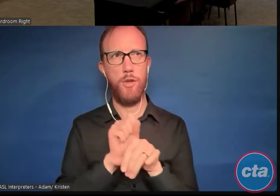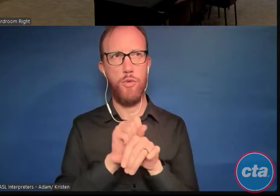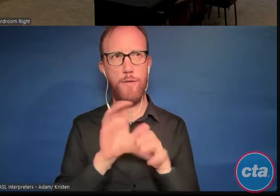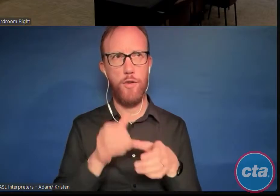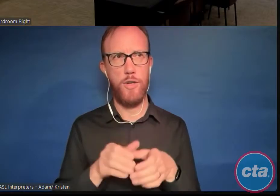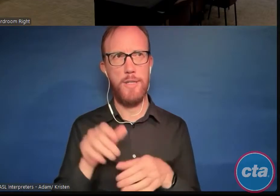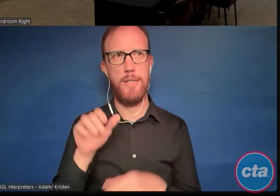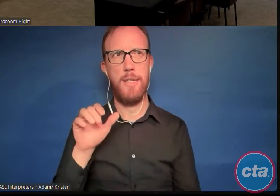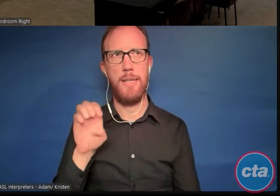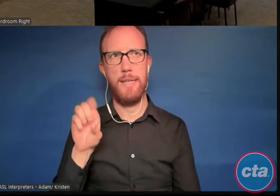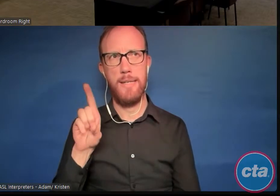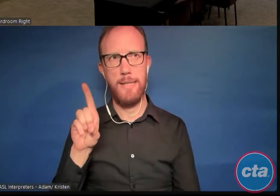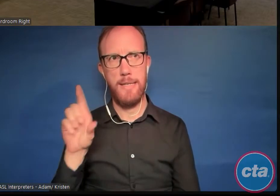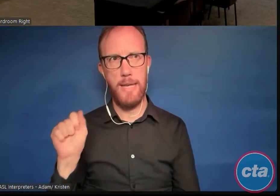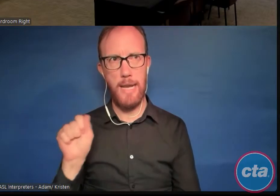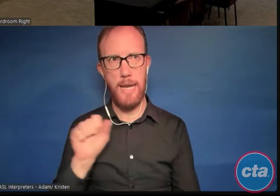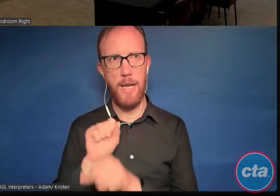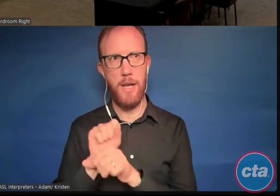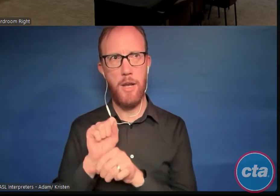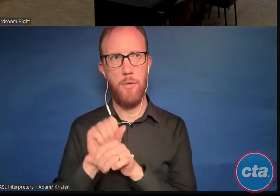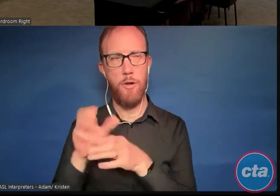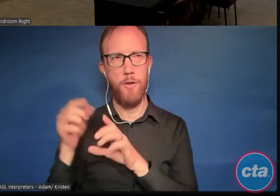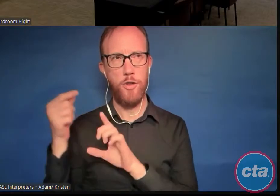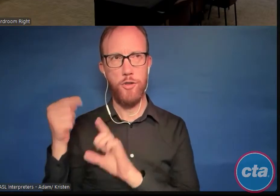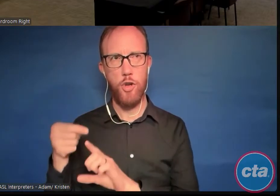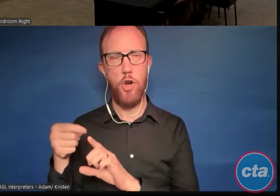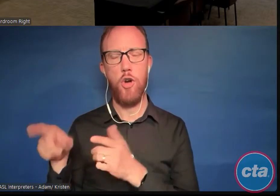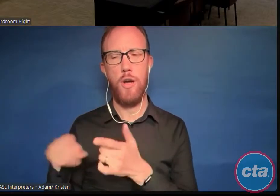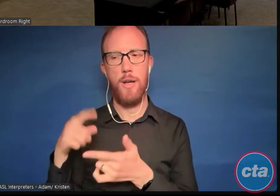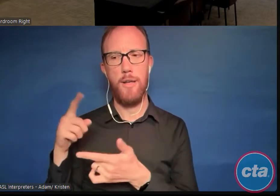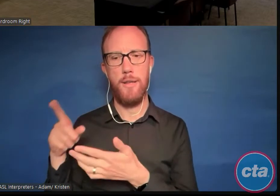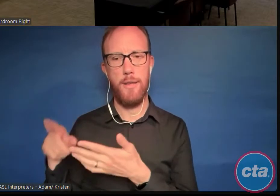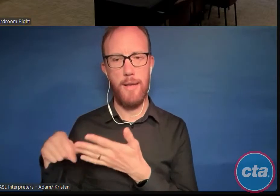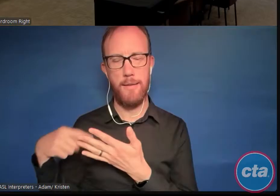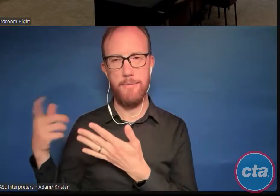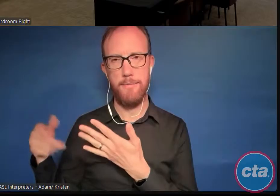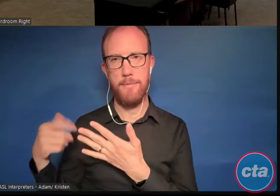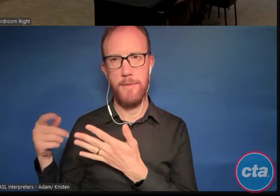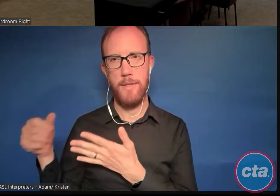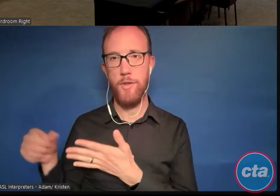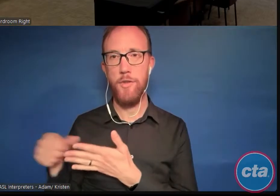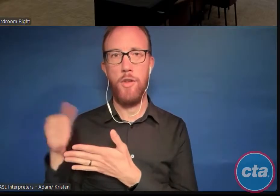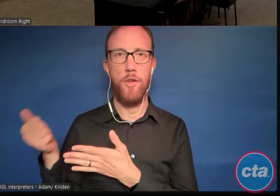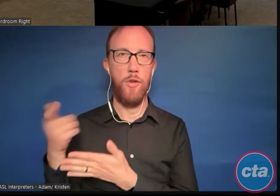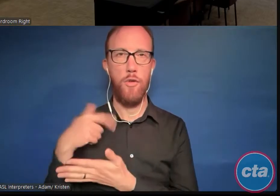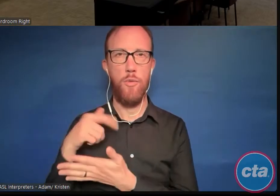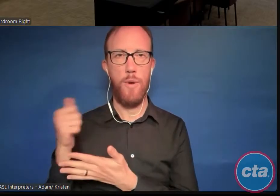EDA requirement workforce goal. And then there's a WIOA workforce goal.